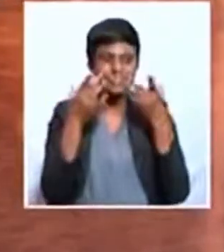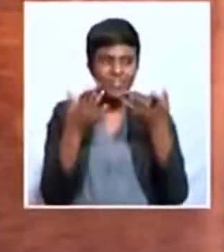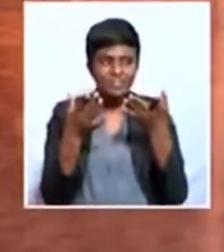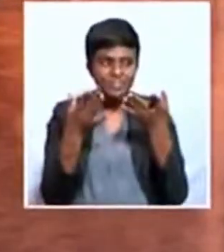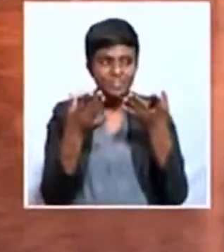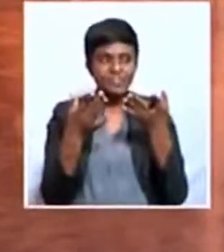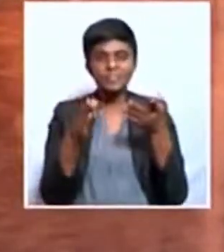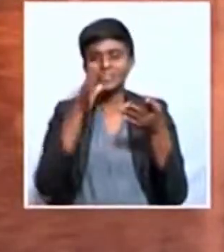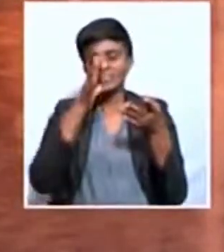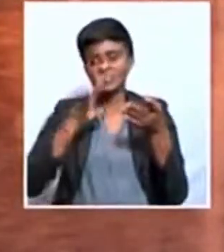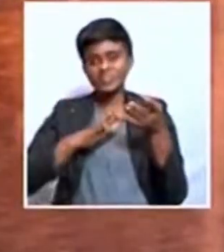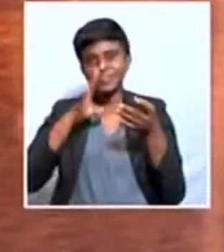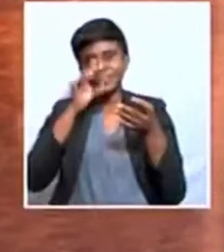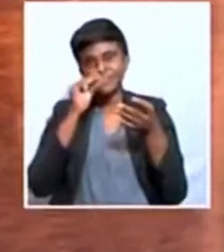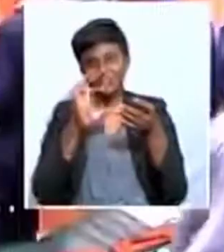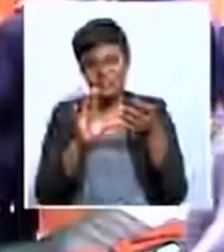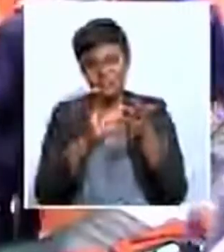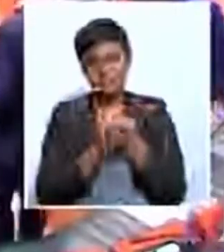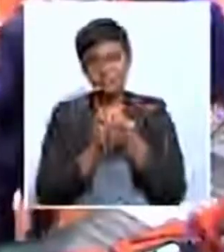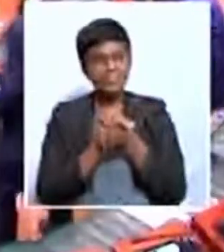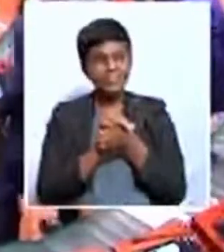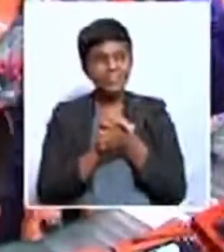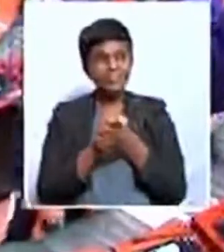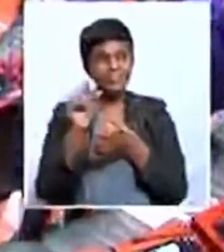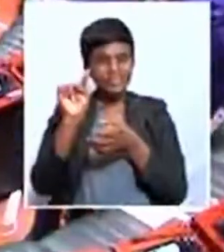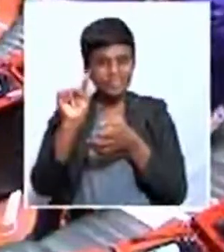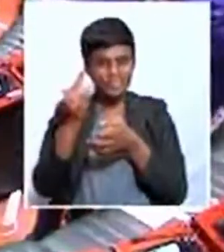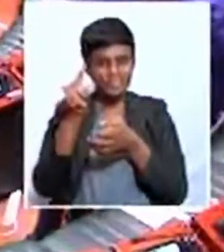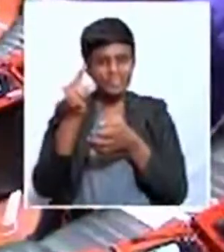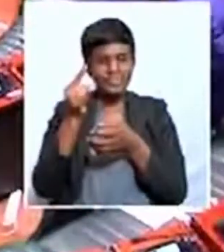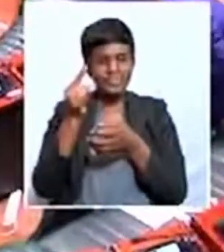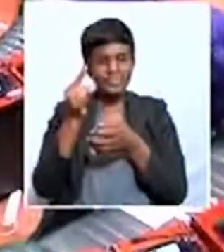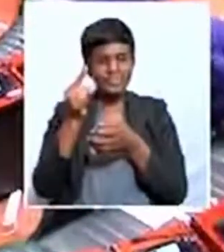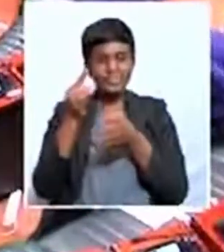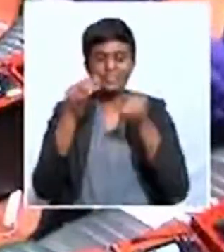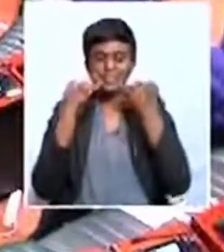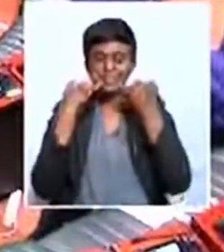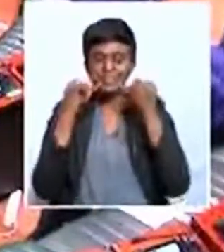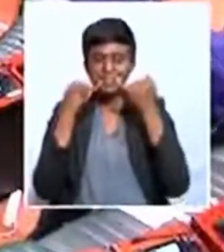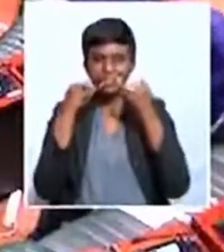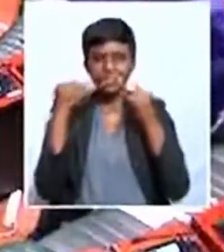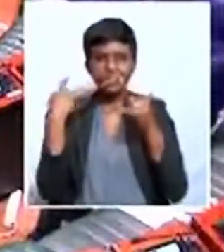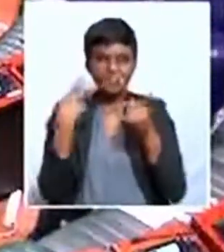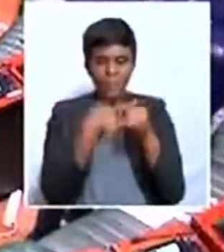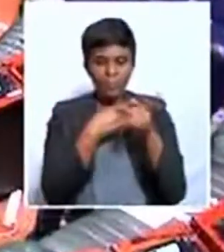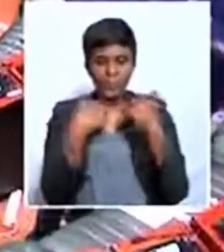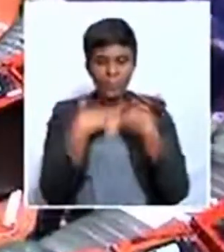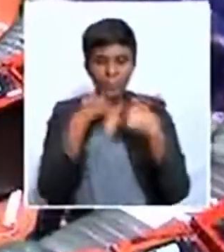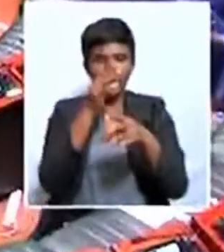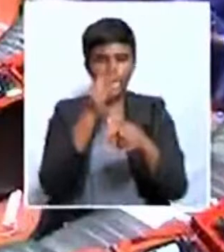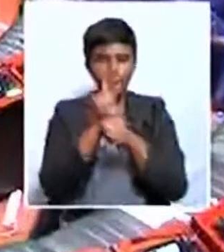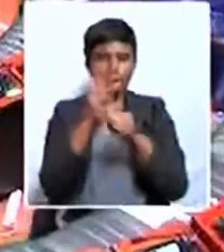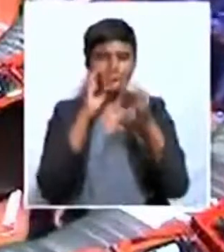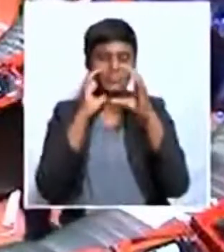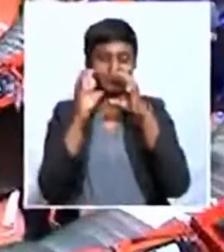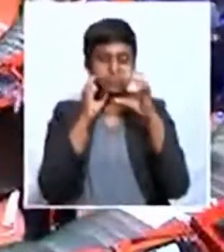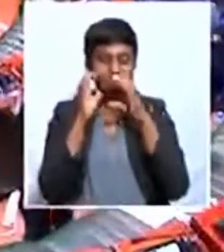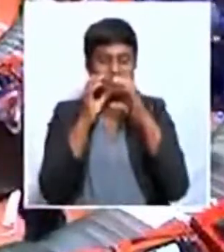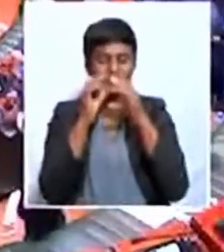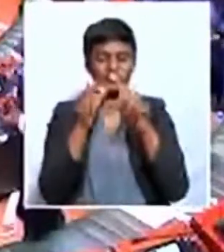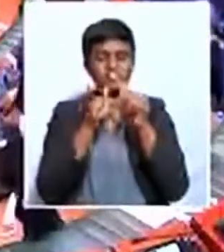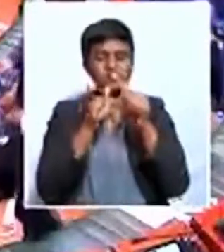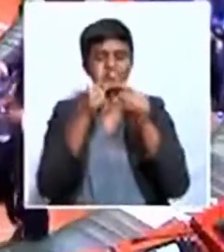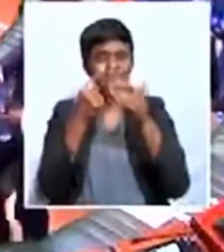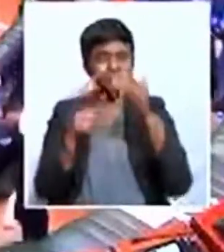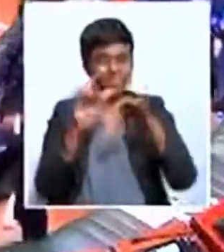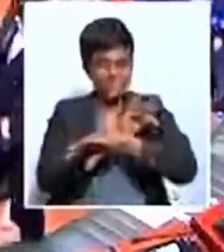Madam Speaker Matimba. In the first one, she informed the House that she had received communication to the effect that in the